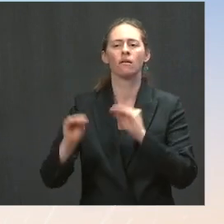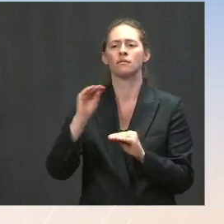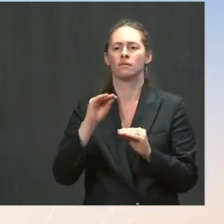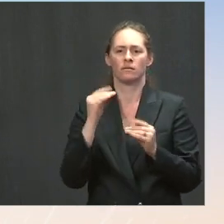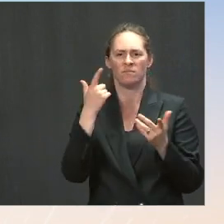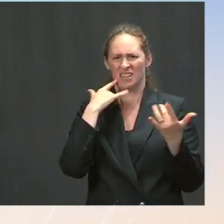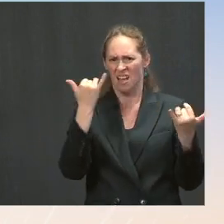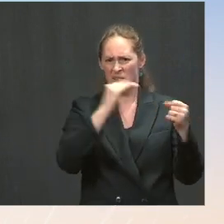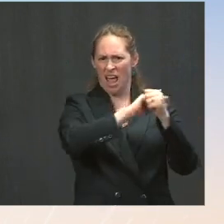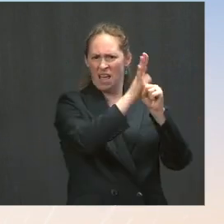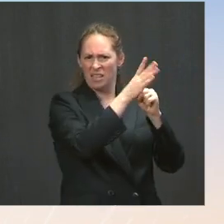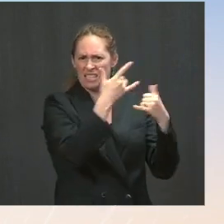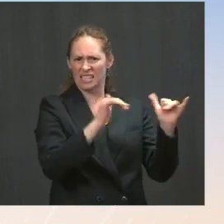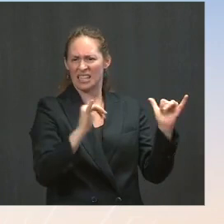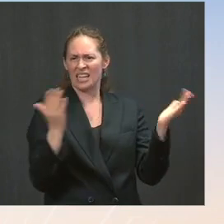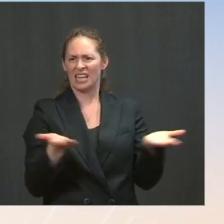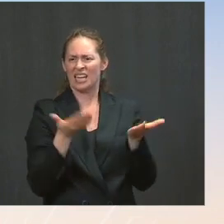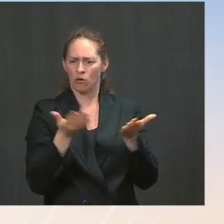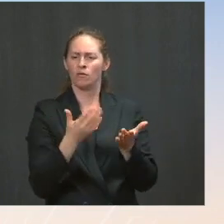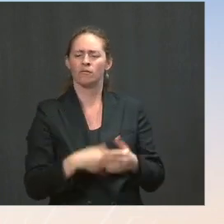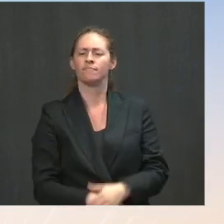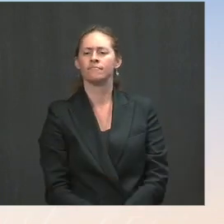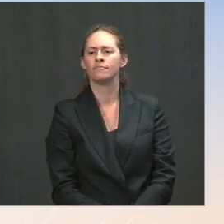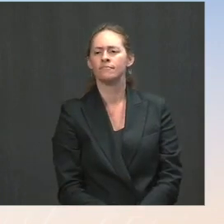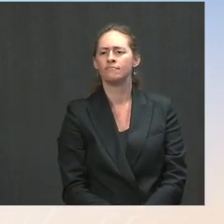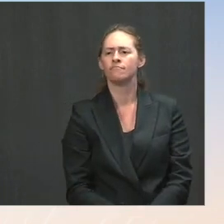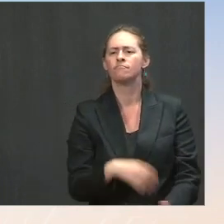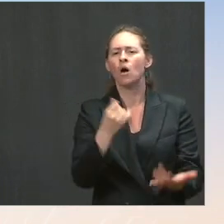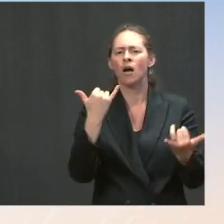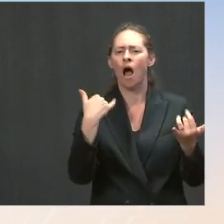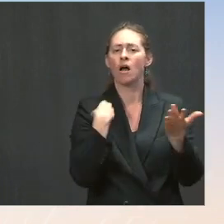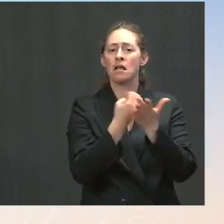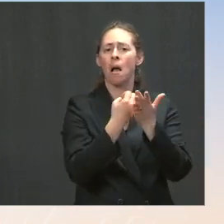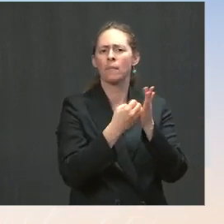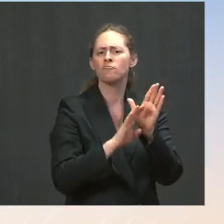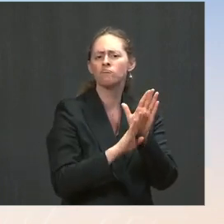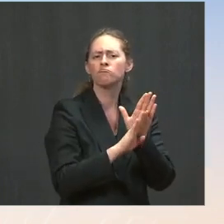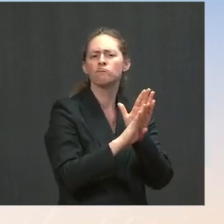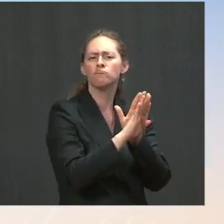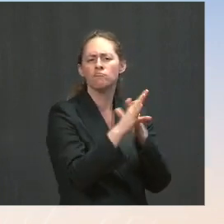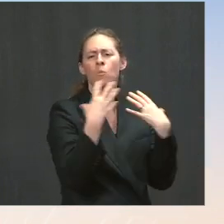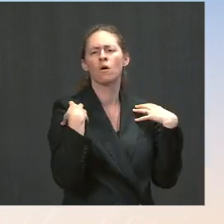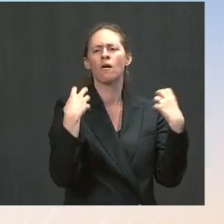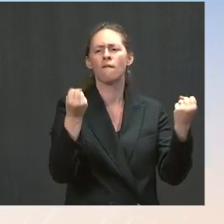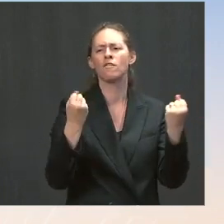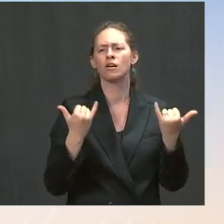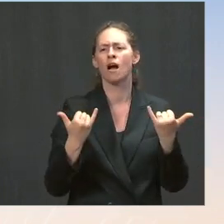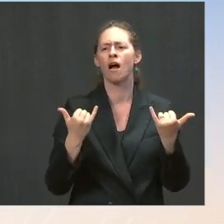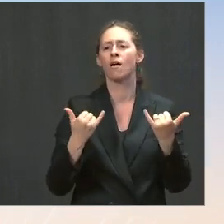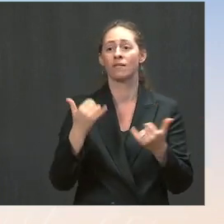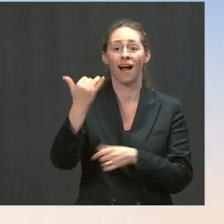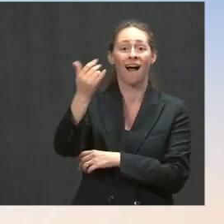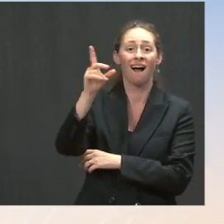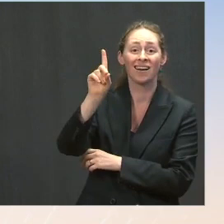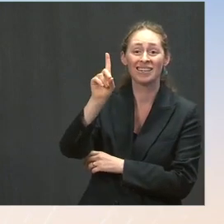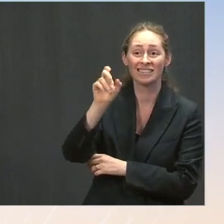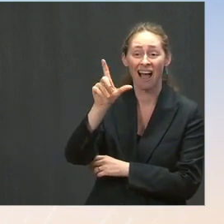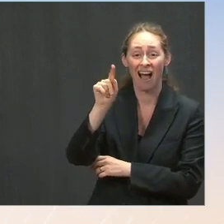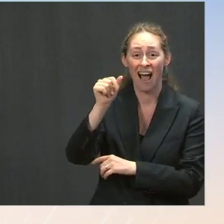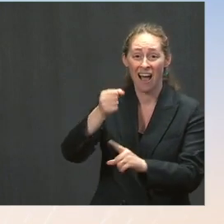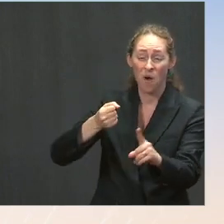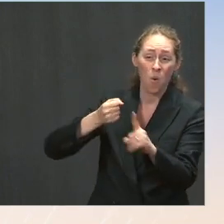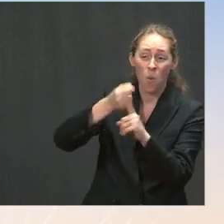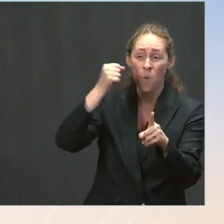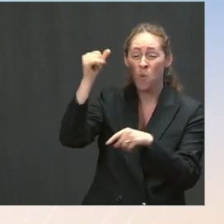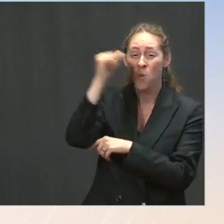through an economic recovery. There's no significant signs at this point of the Delta variant's impact in that sense,